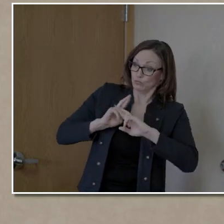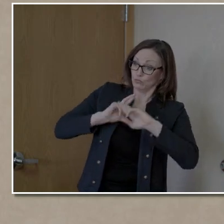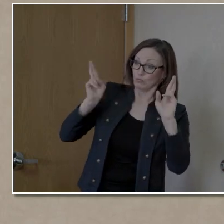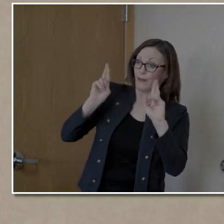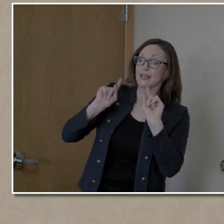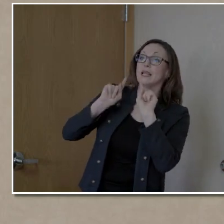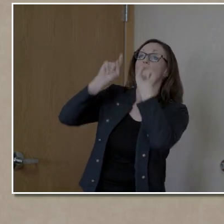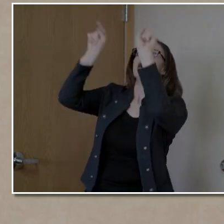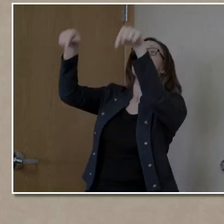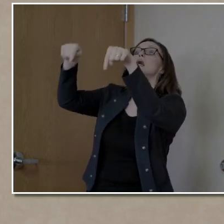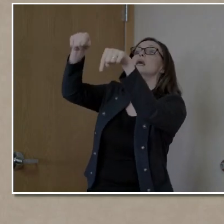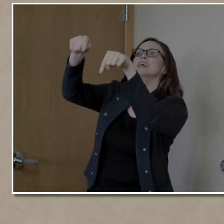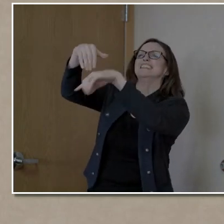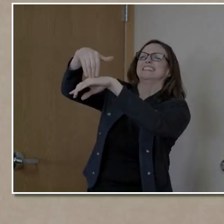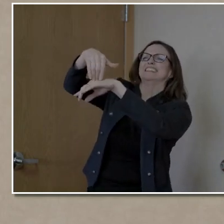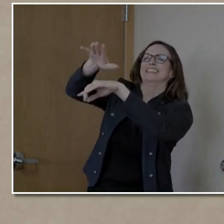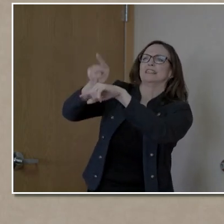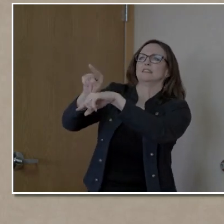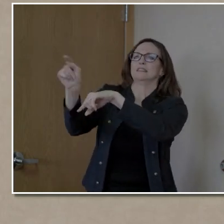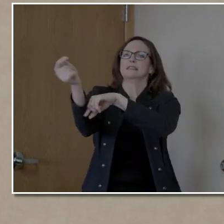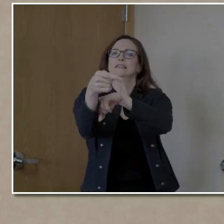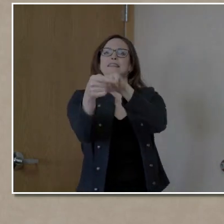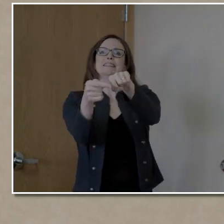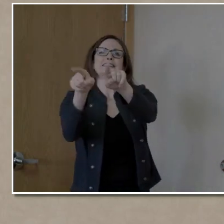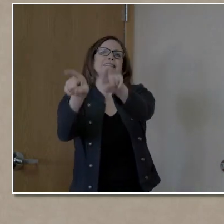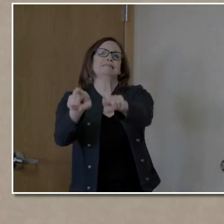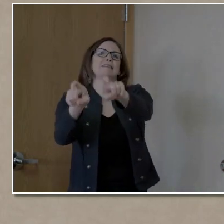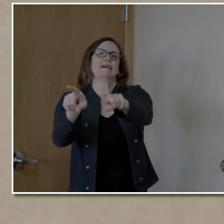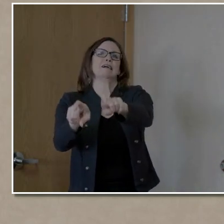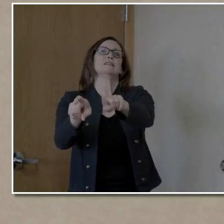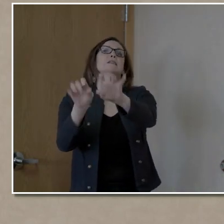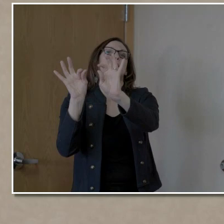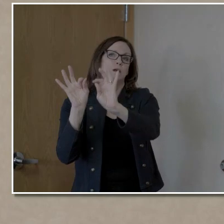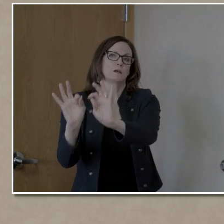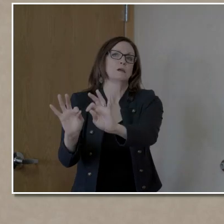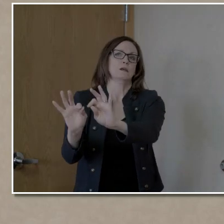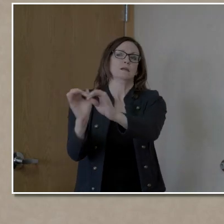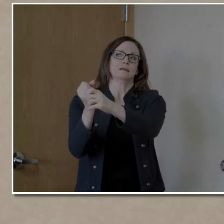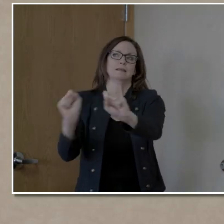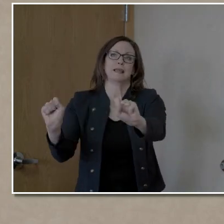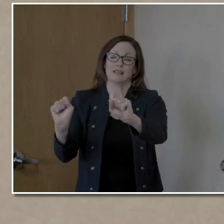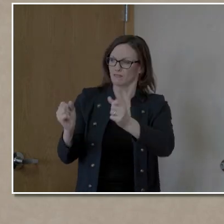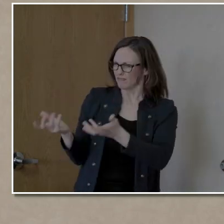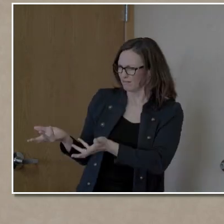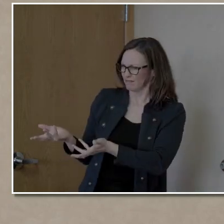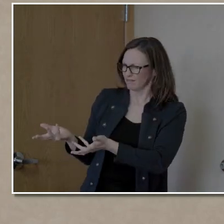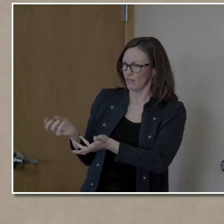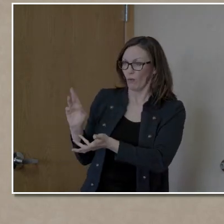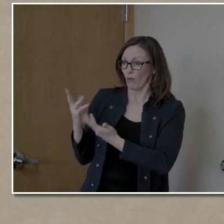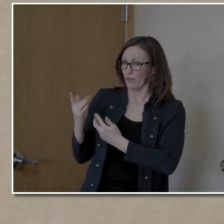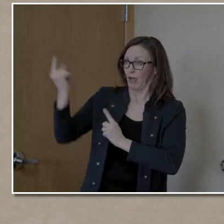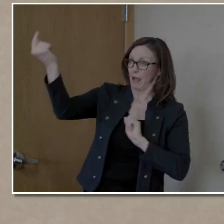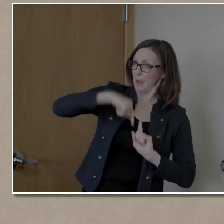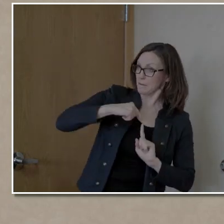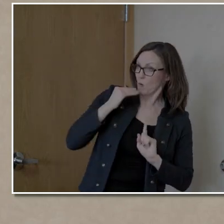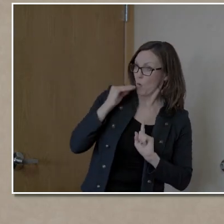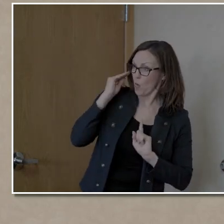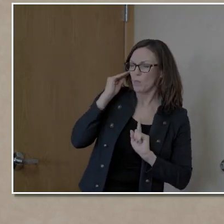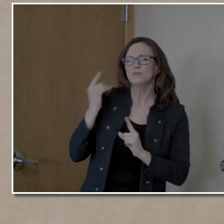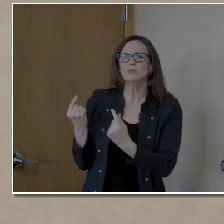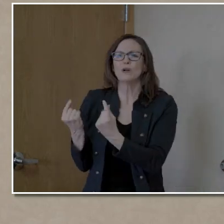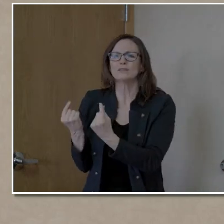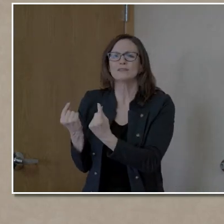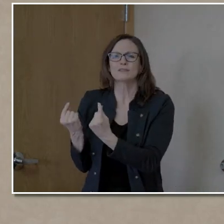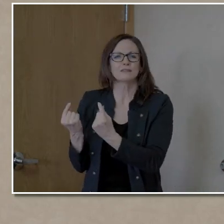Yes. The first part, in terms of medical care and testing ability, they are, through the federal government,